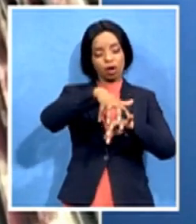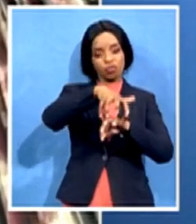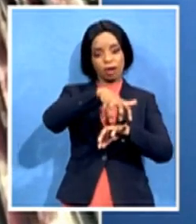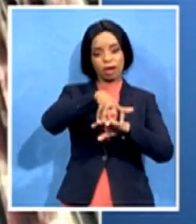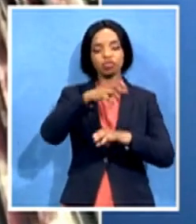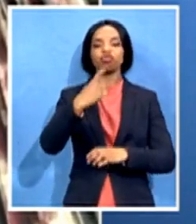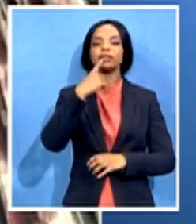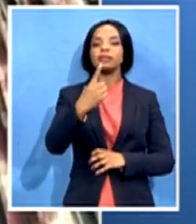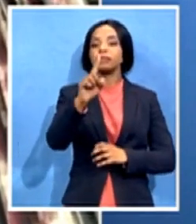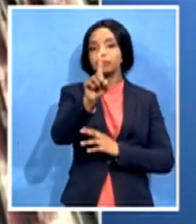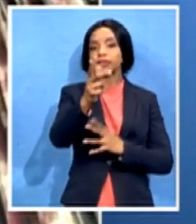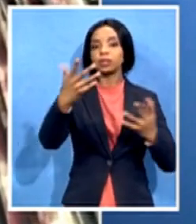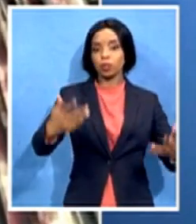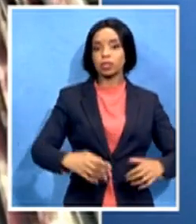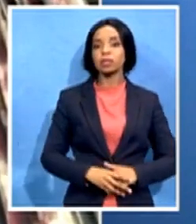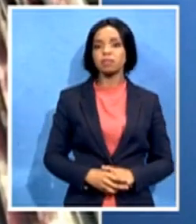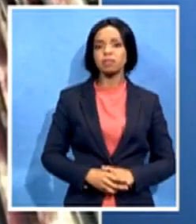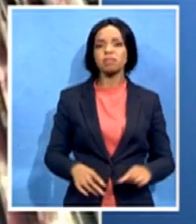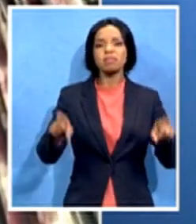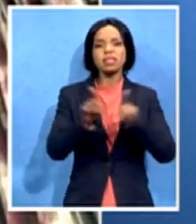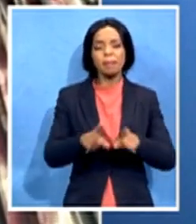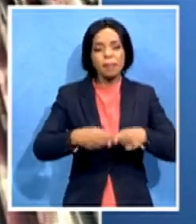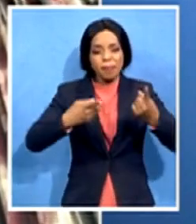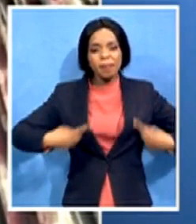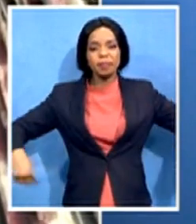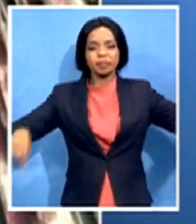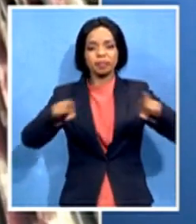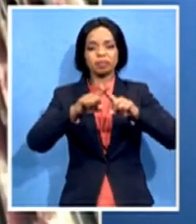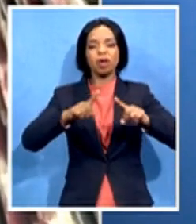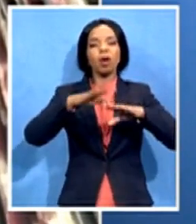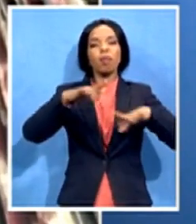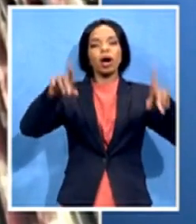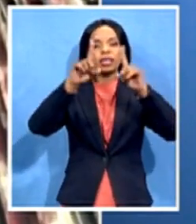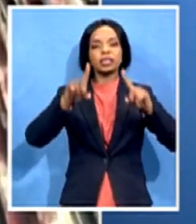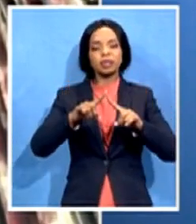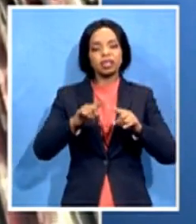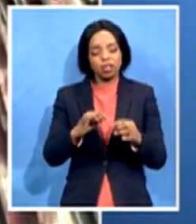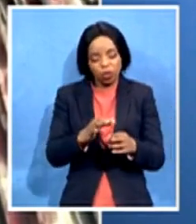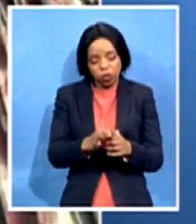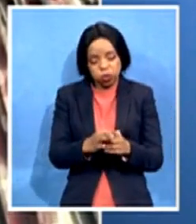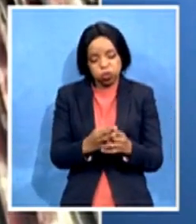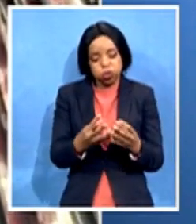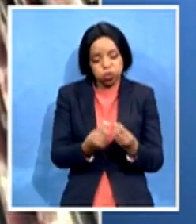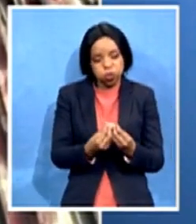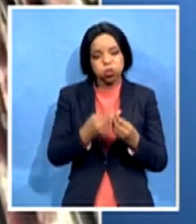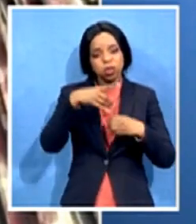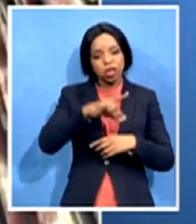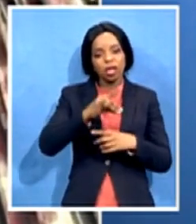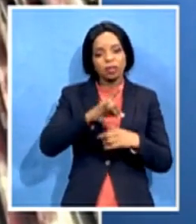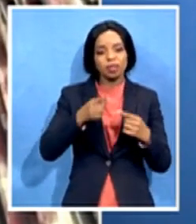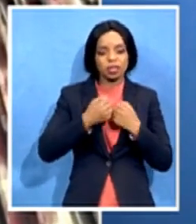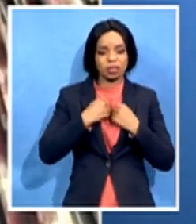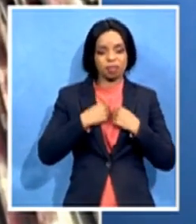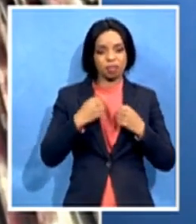as especially smallholder farmers, we are not branding our animals. We are employing